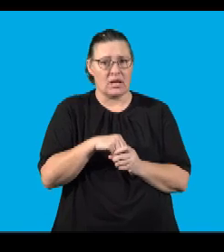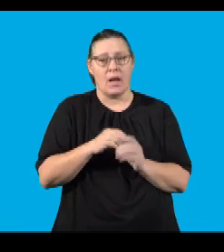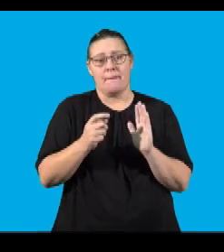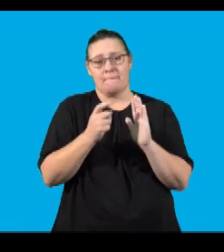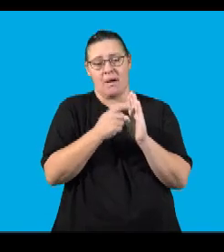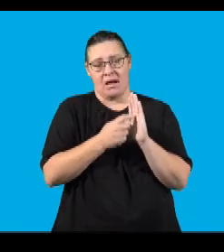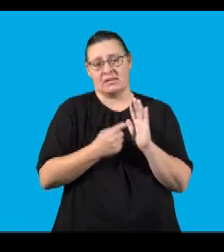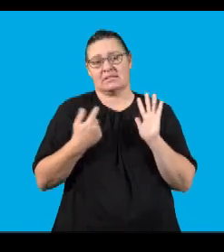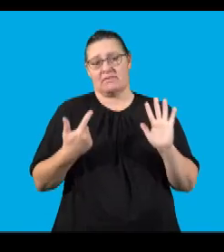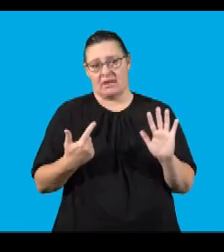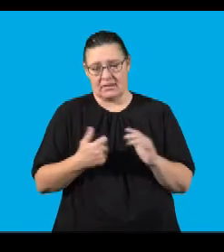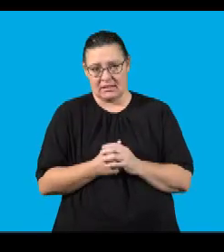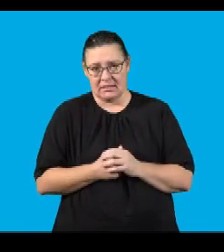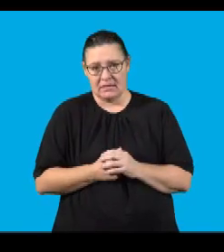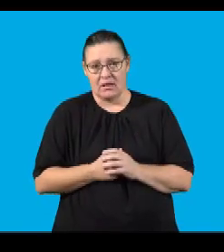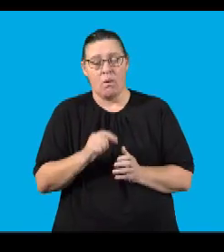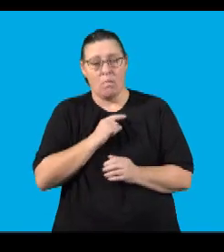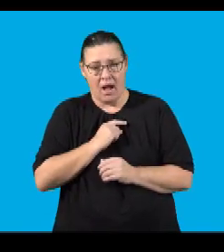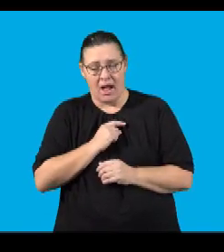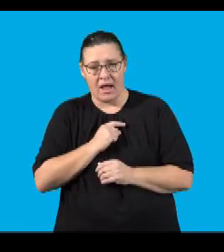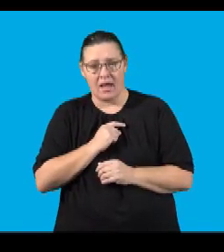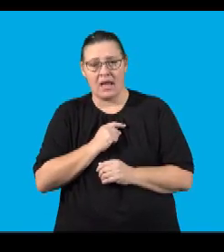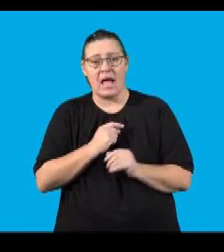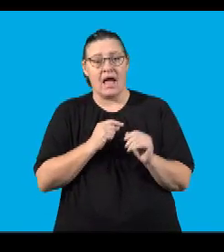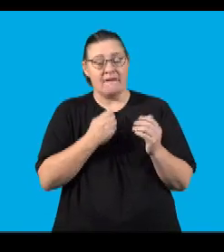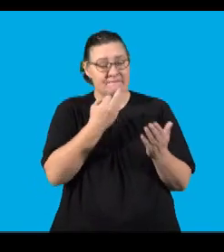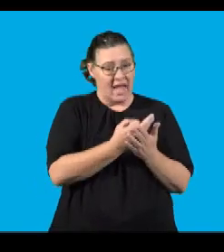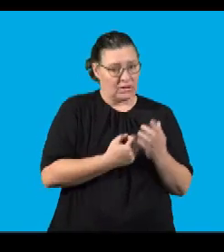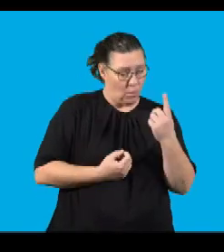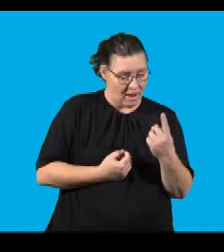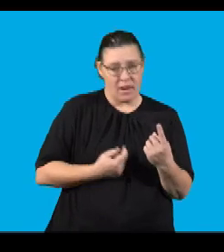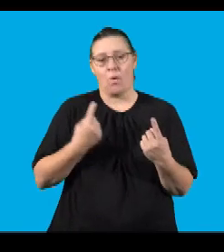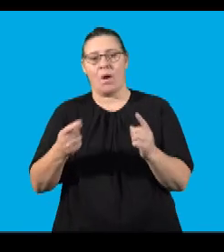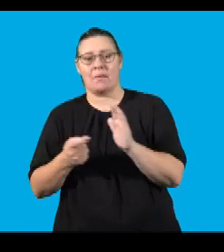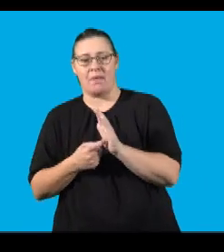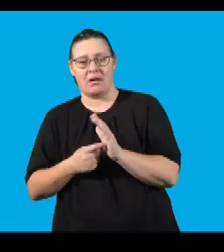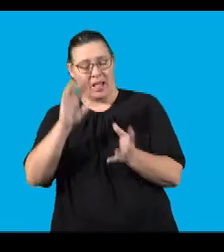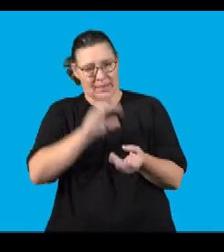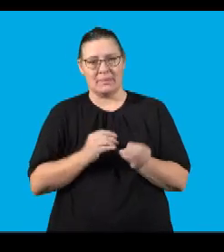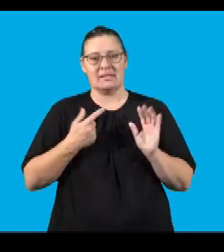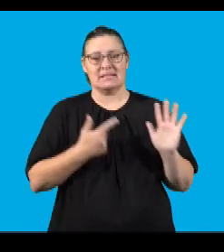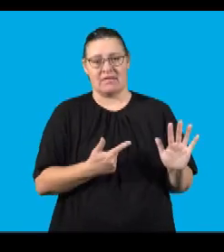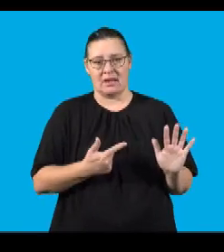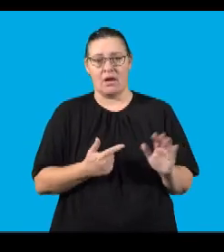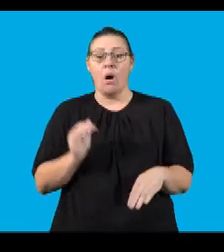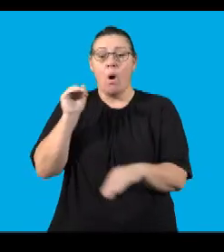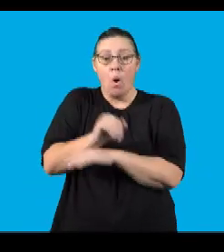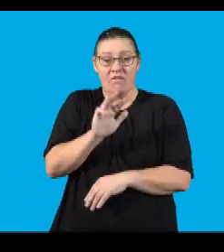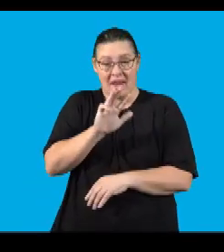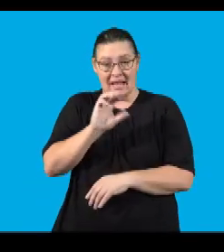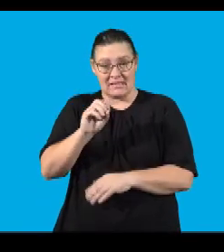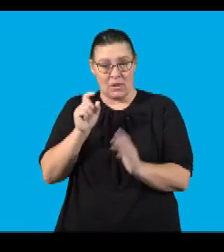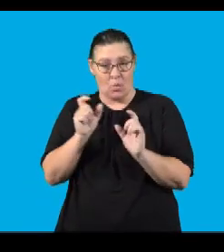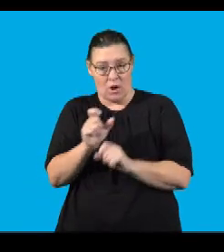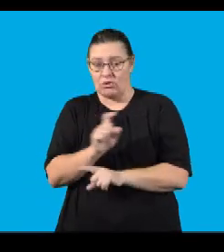include 7 points because you'll get 7 marks for 7 facts, and you may not exceed